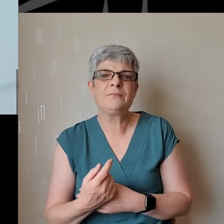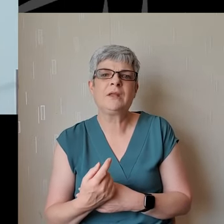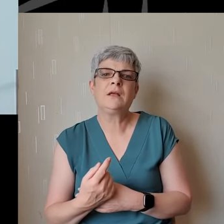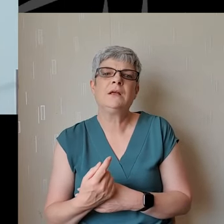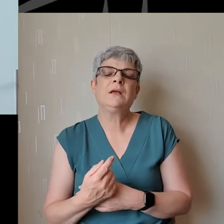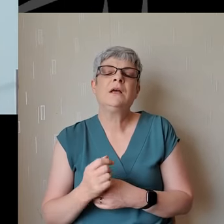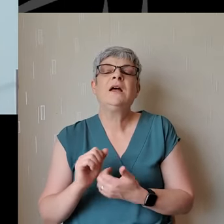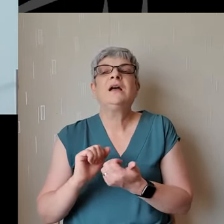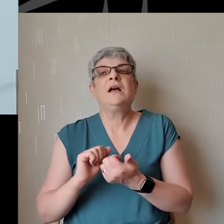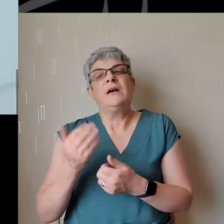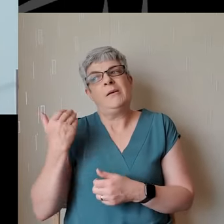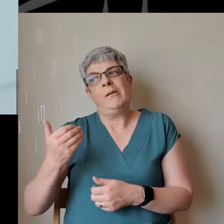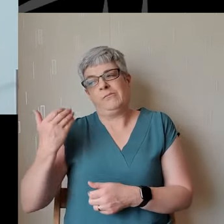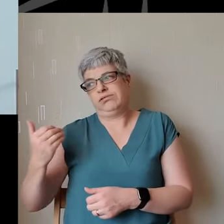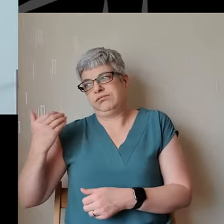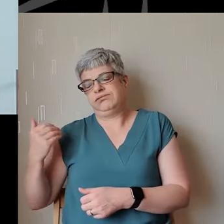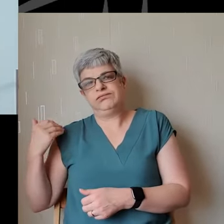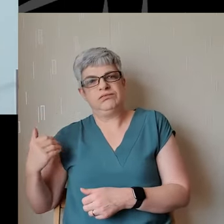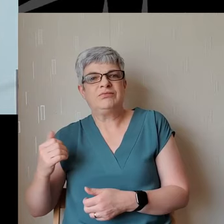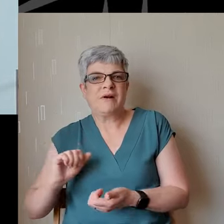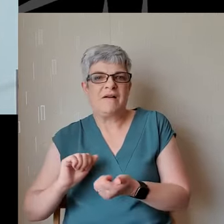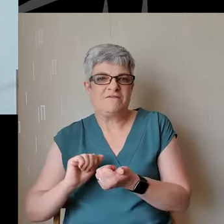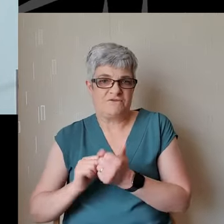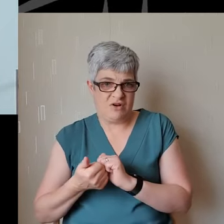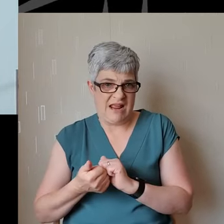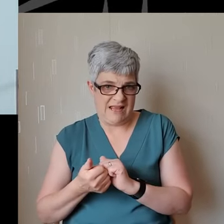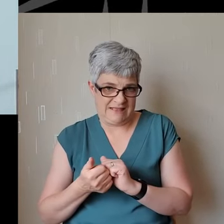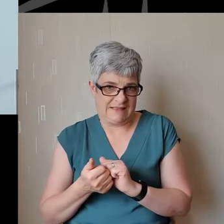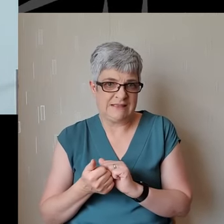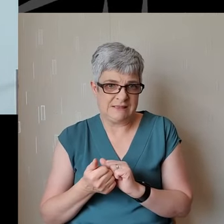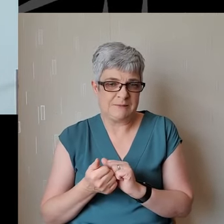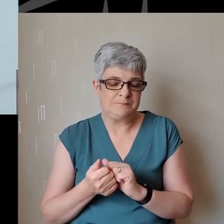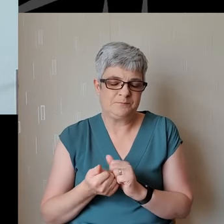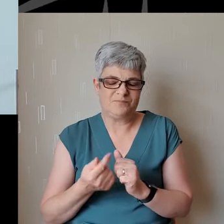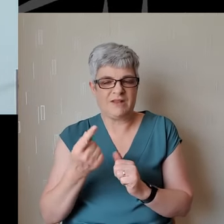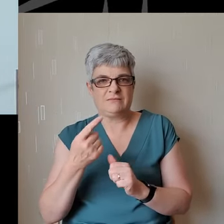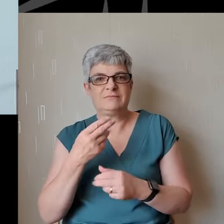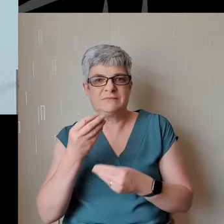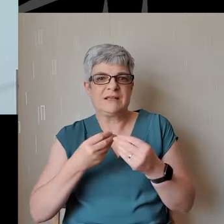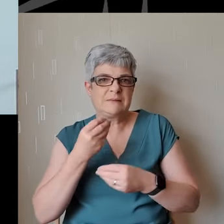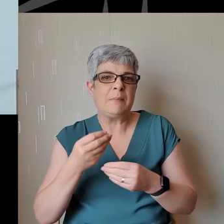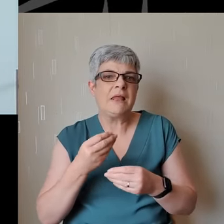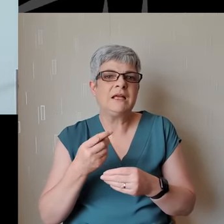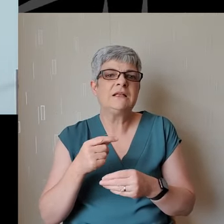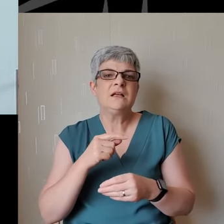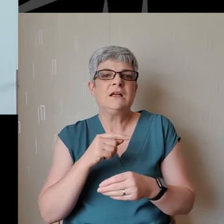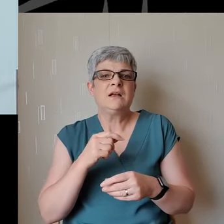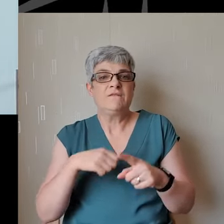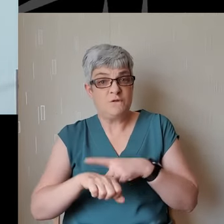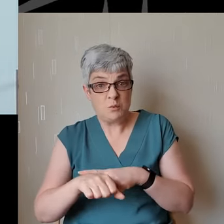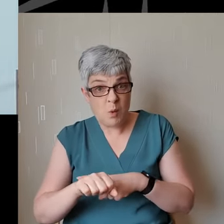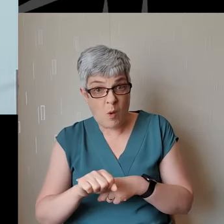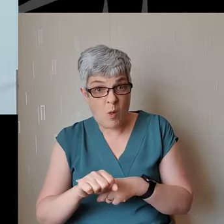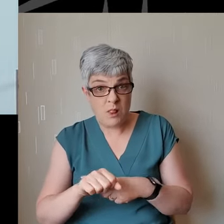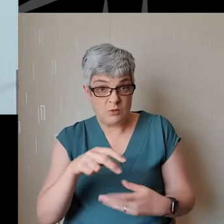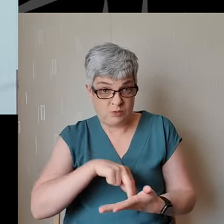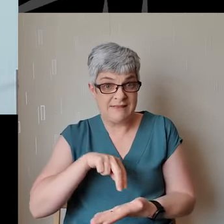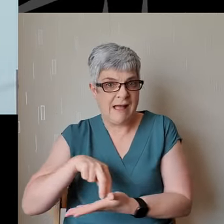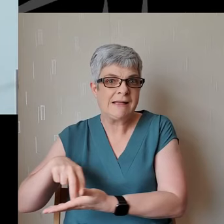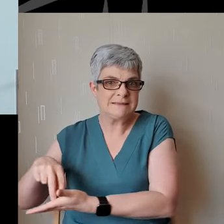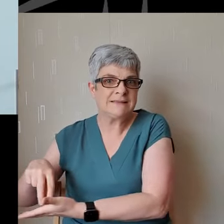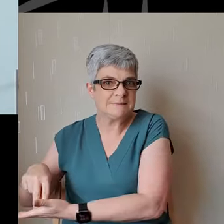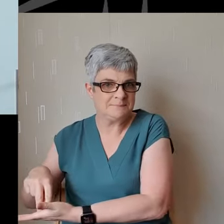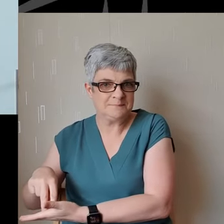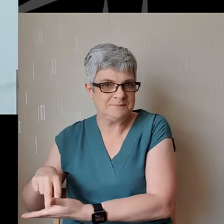A friend of mine, a number of years ago, and it was so many years ago, in fact, that it was in the days when you could stand at